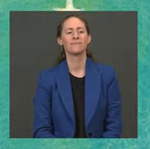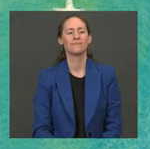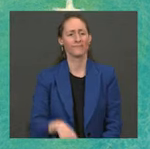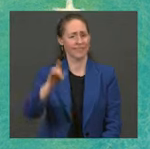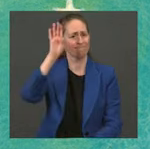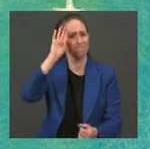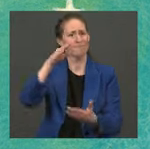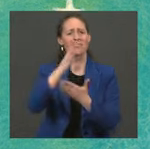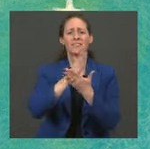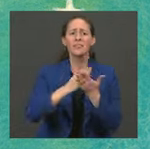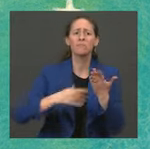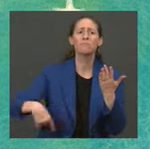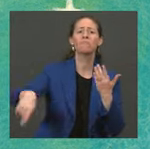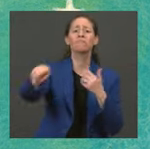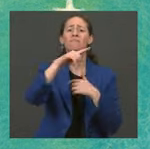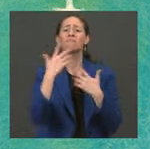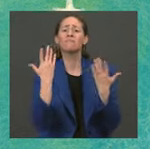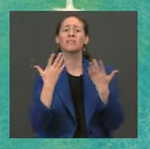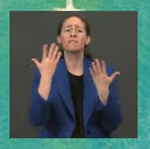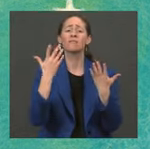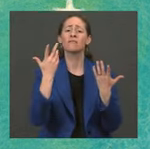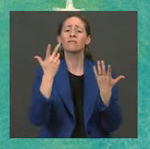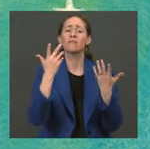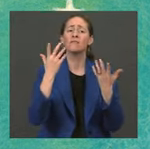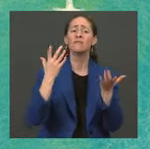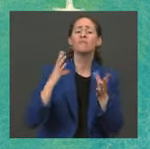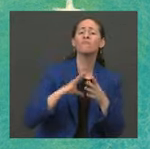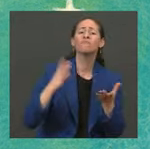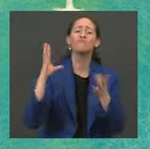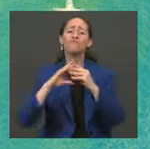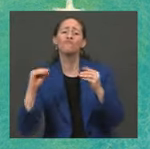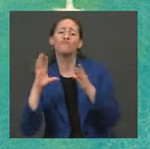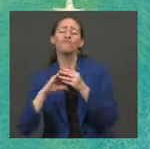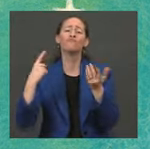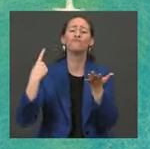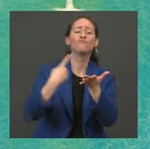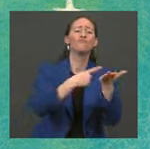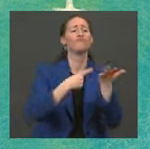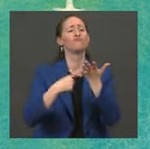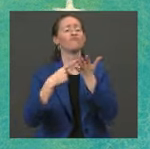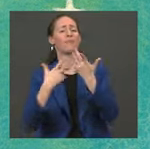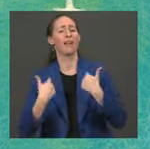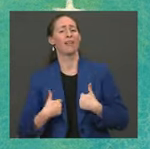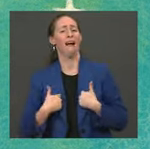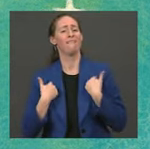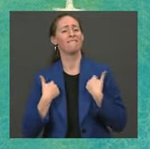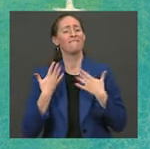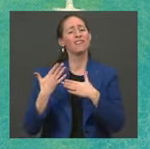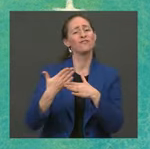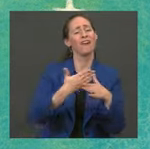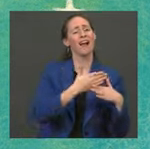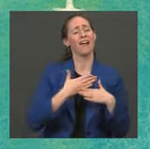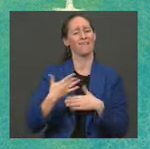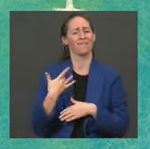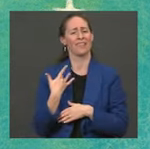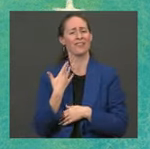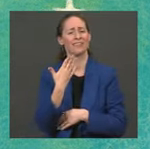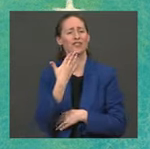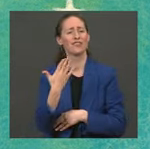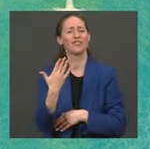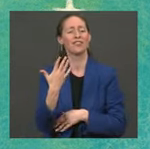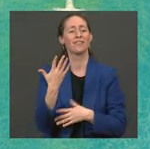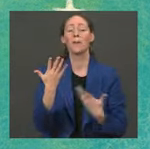were feeding our spirits. And every year, as I light the candles and arrange the flowers